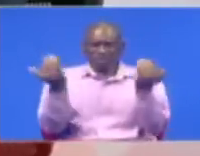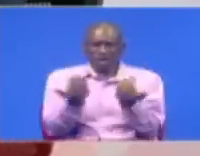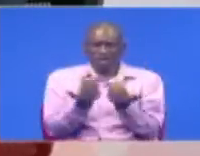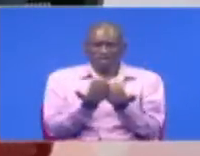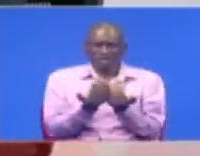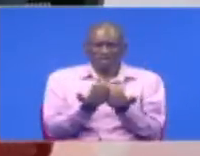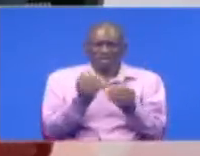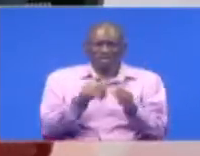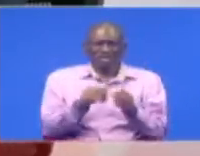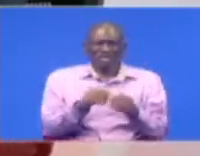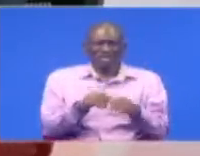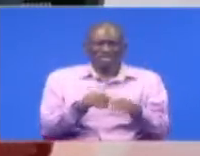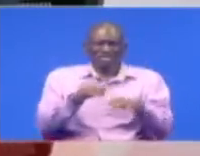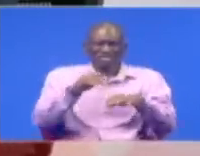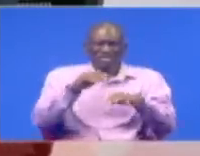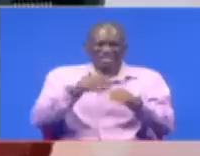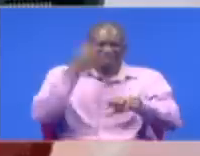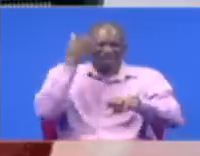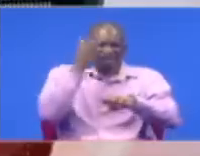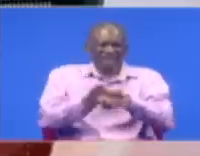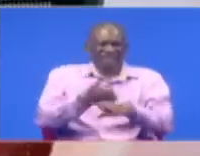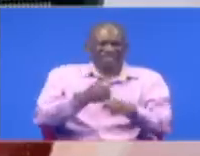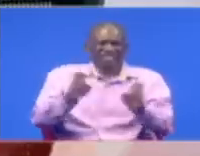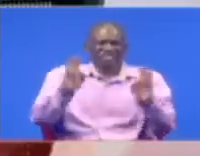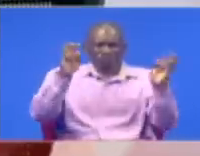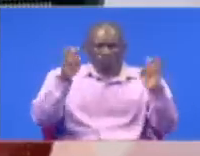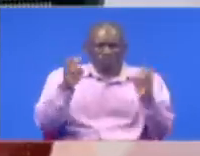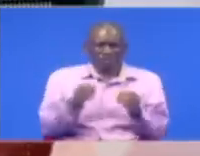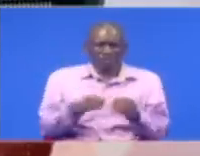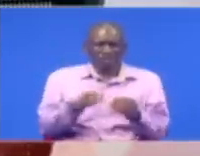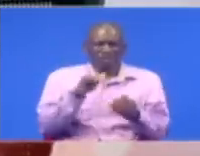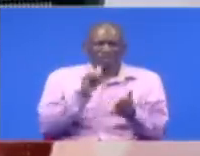very toxic or very difficult subjects